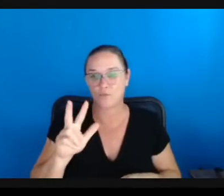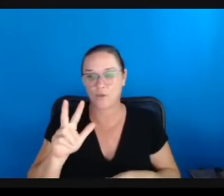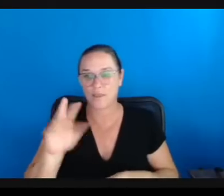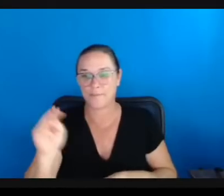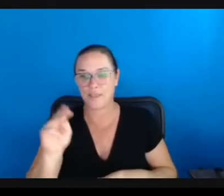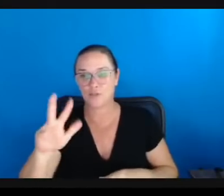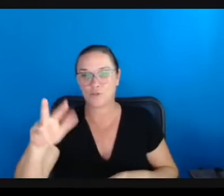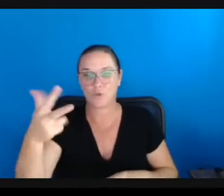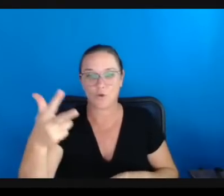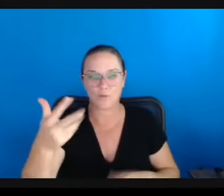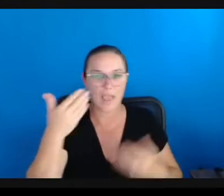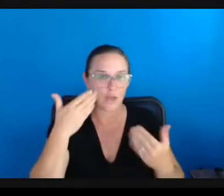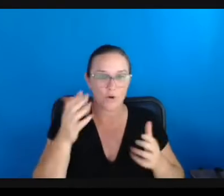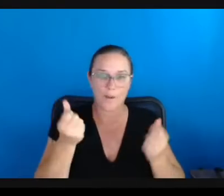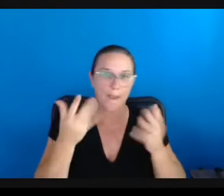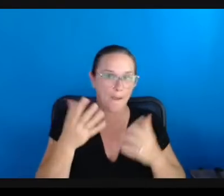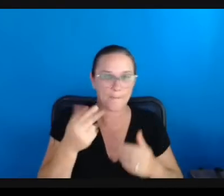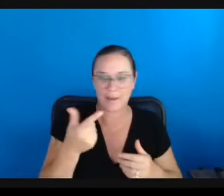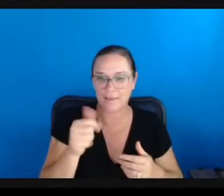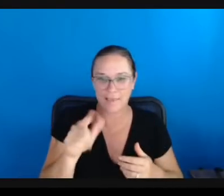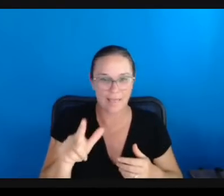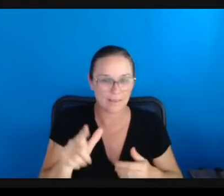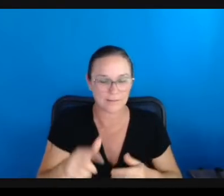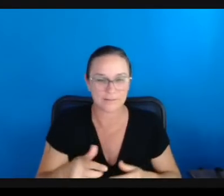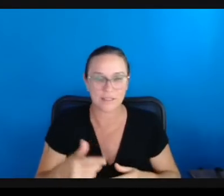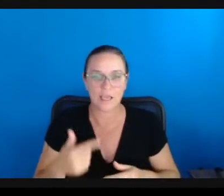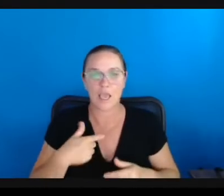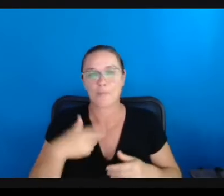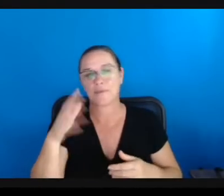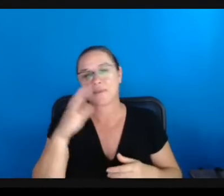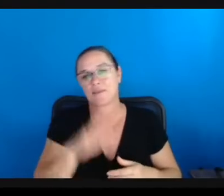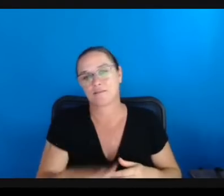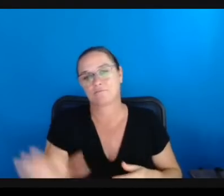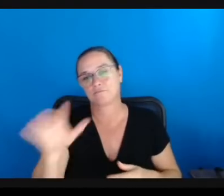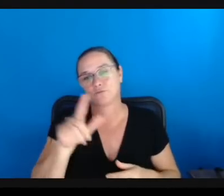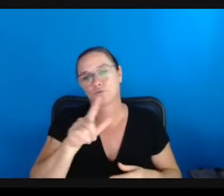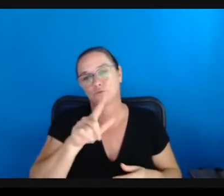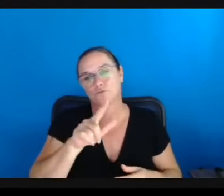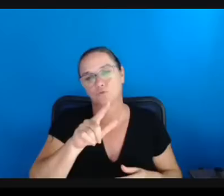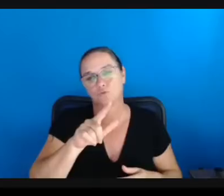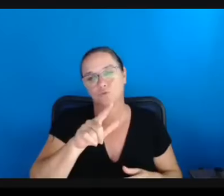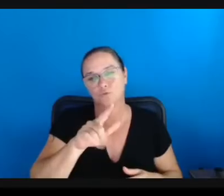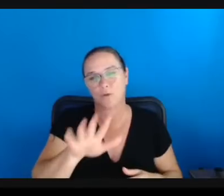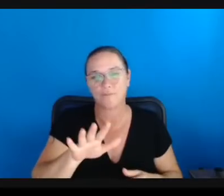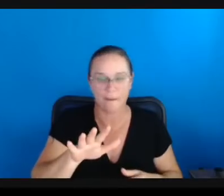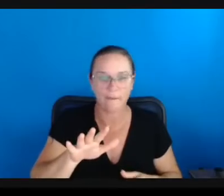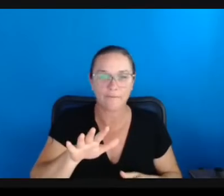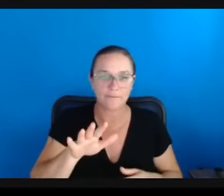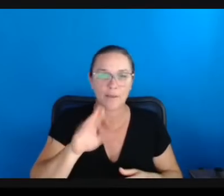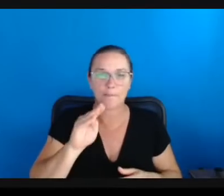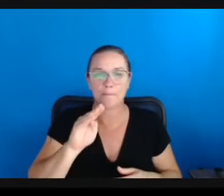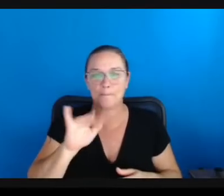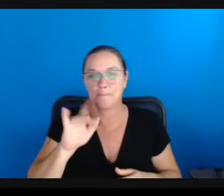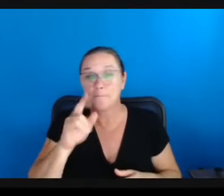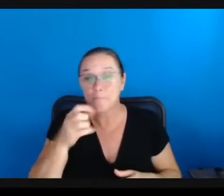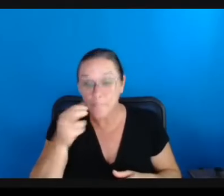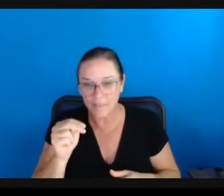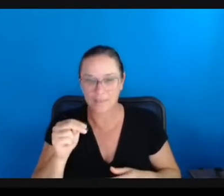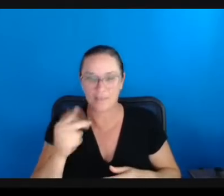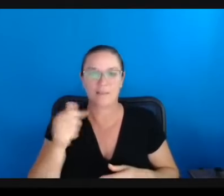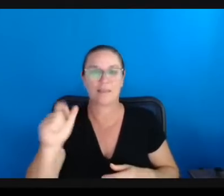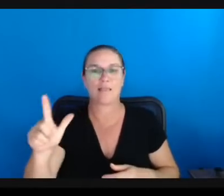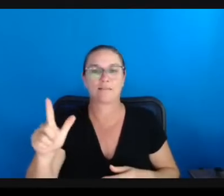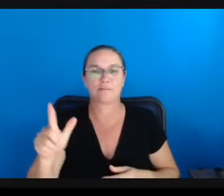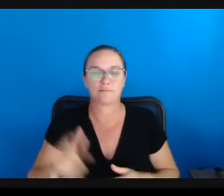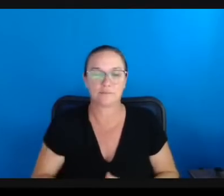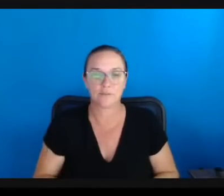many billion gallons that is, but I'm going to guess it's about 25-ish billion gallons. So because through